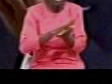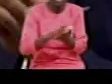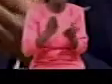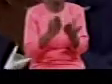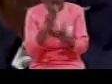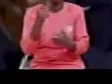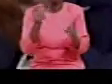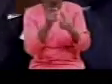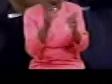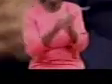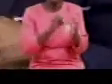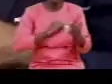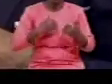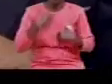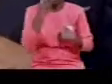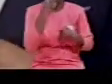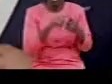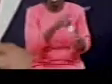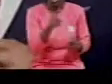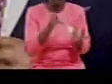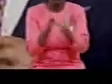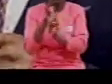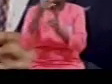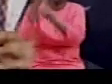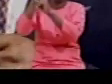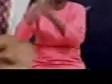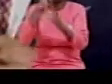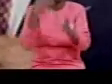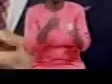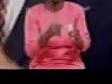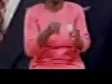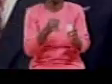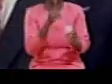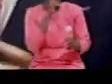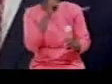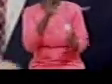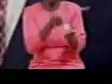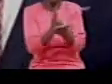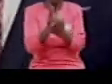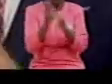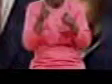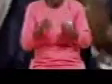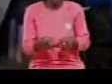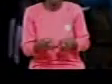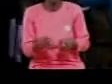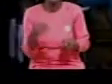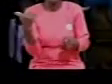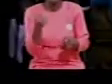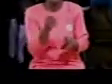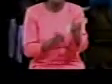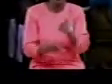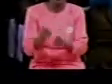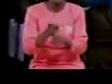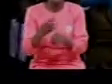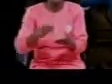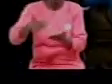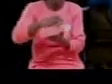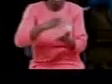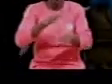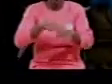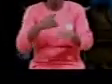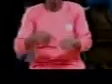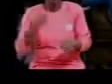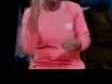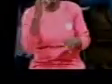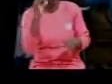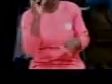is the truth, is the truth, is the truth. The truth makes clean any form of confusion on the doctrine of holiness. We want to ask the